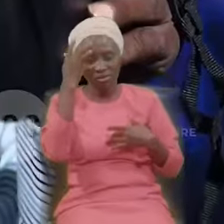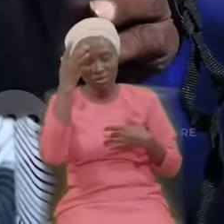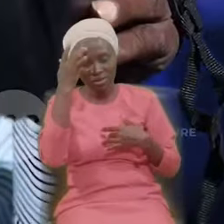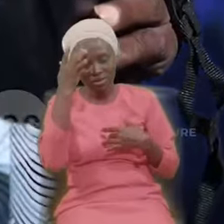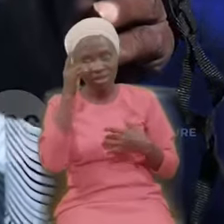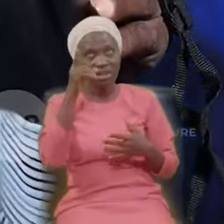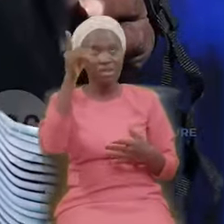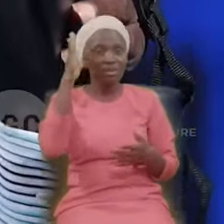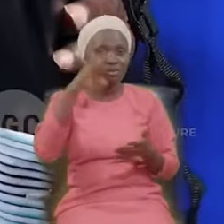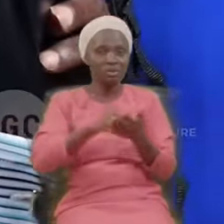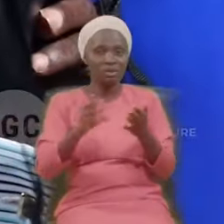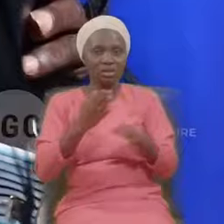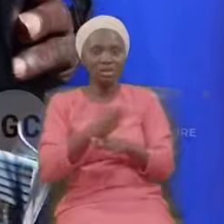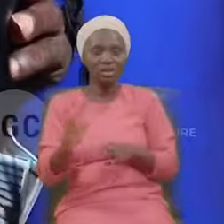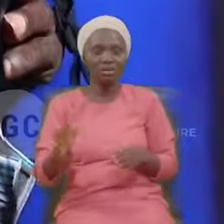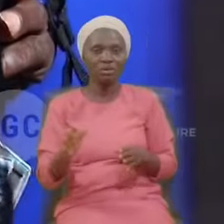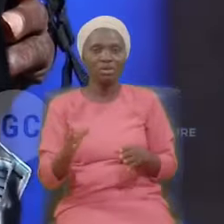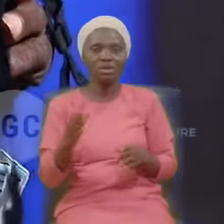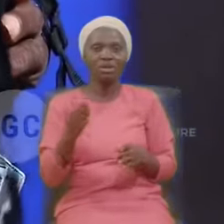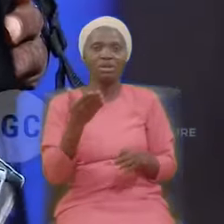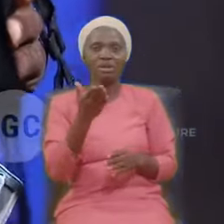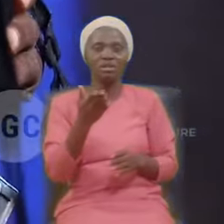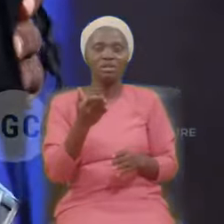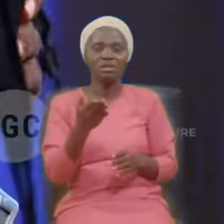away right there tonight.